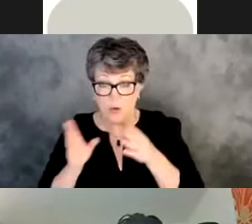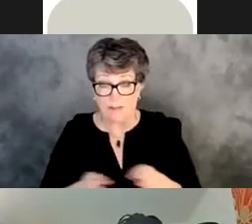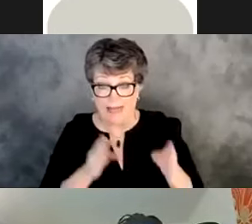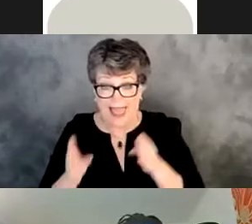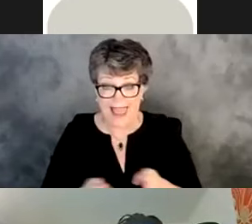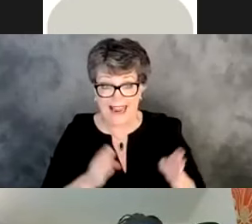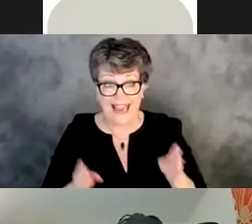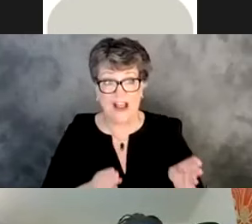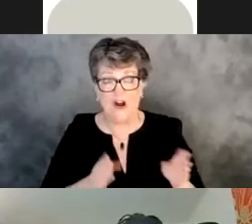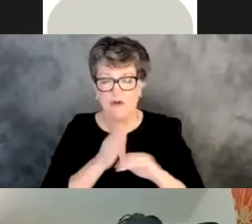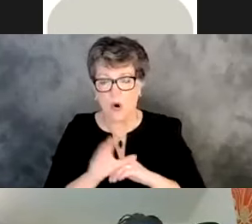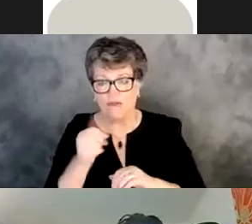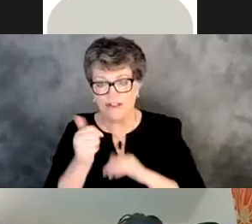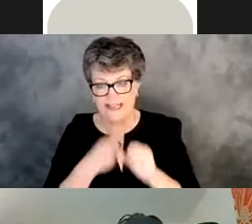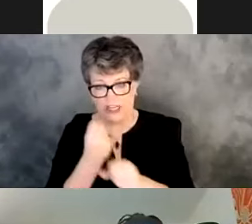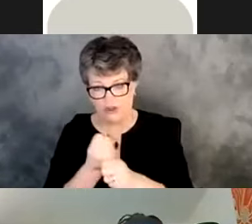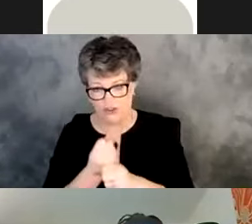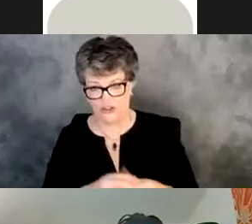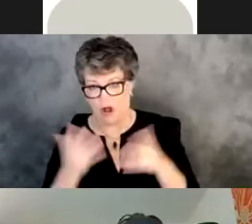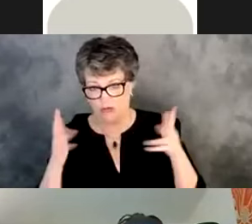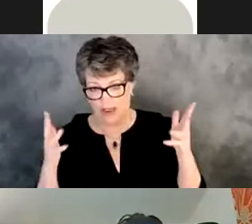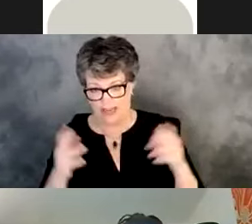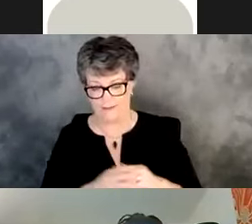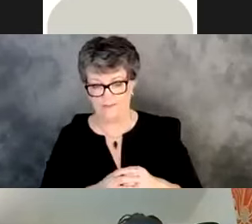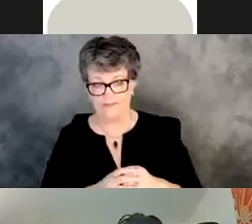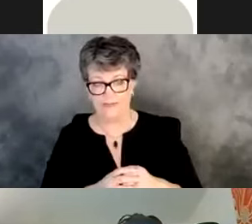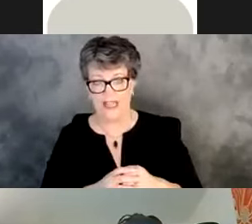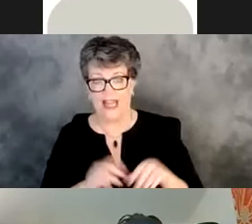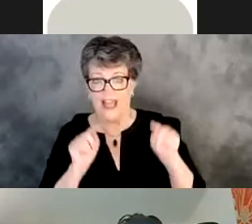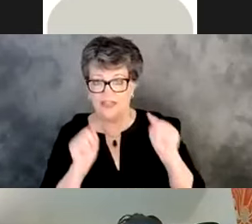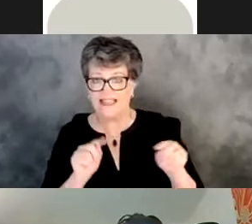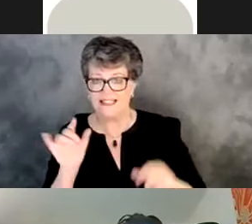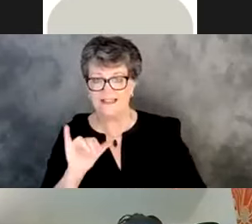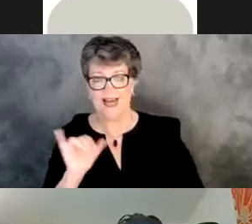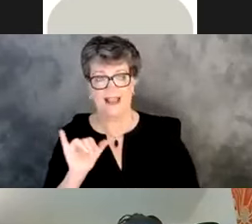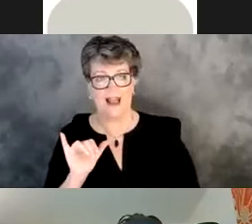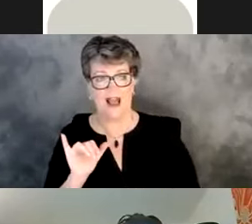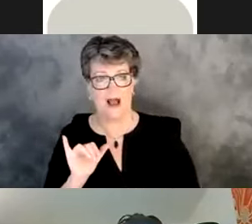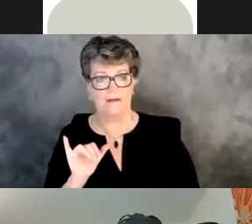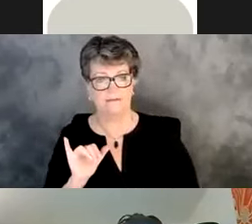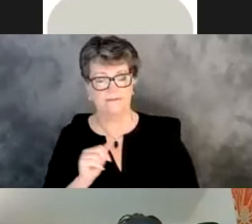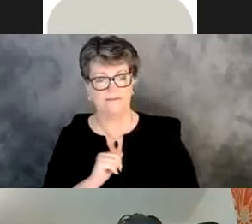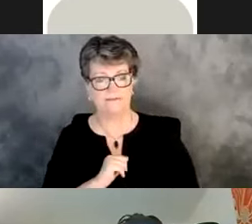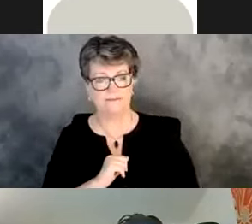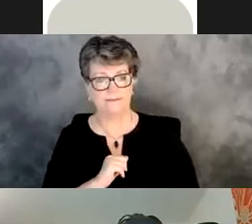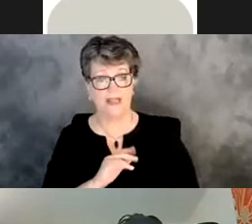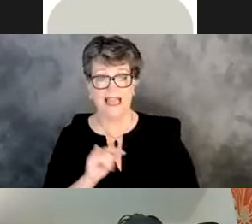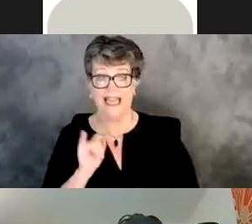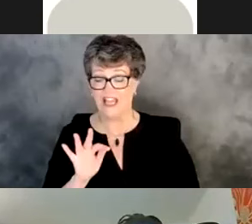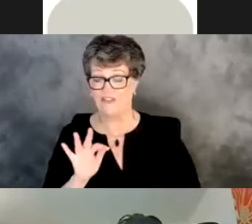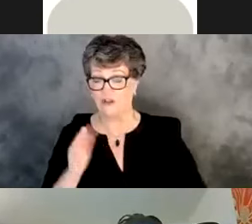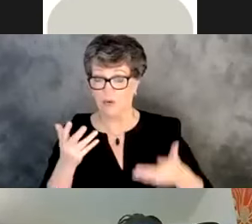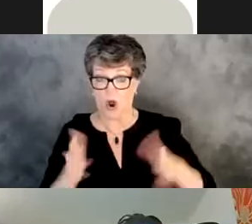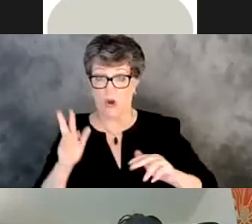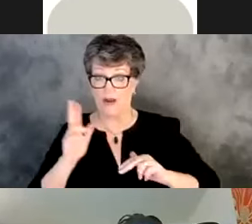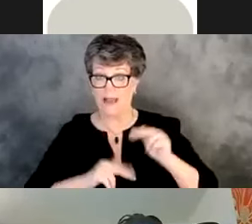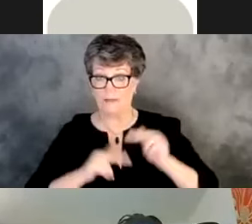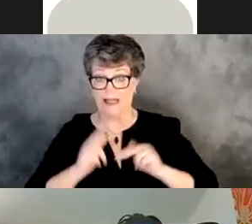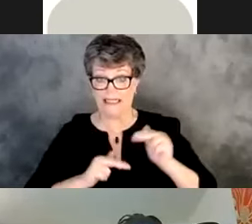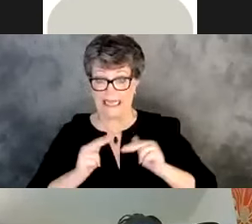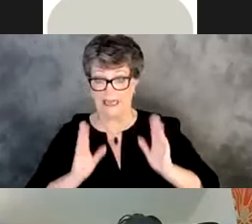decade. And so this would literally be like if you were already building a